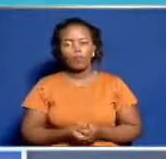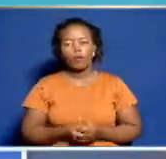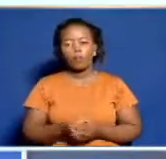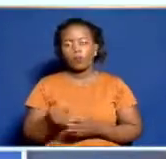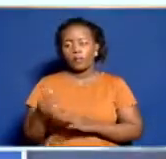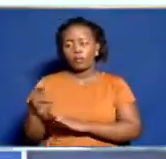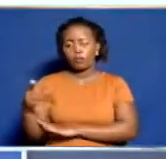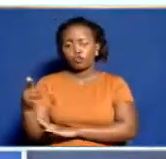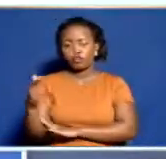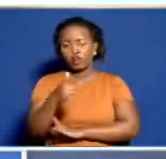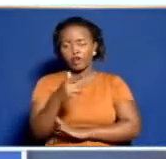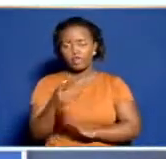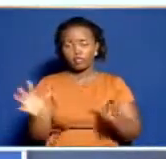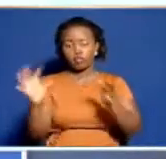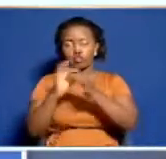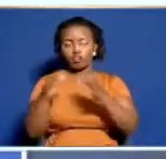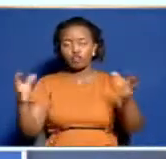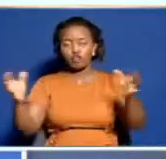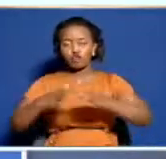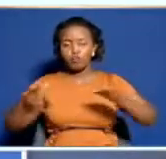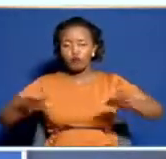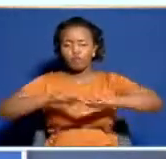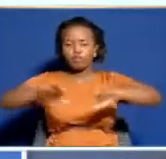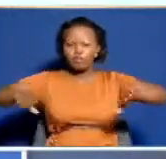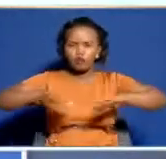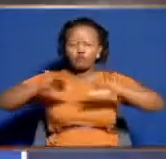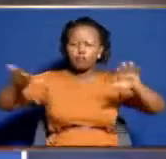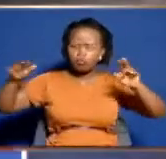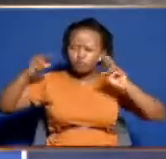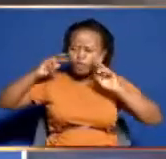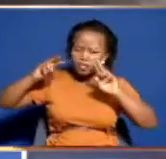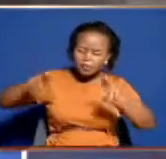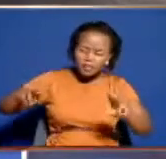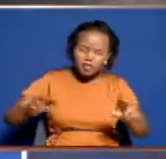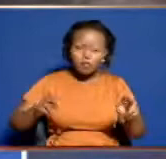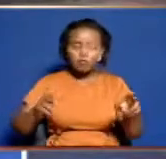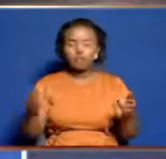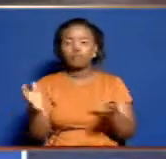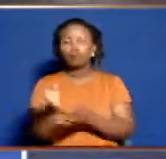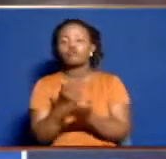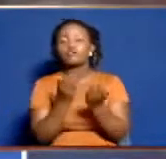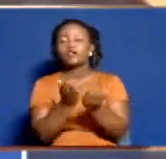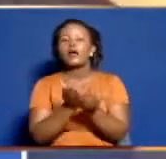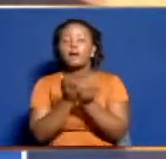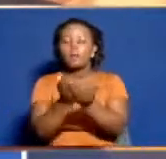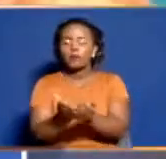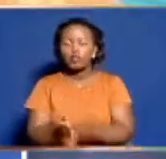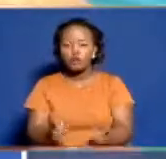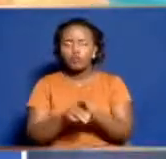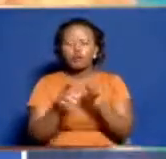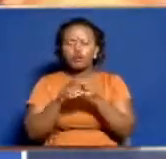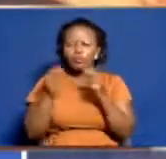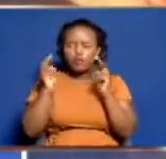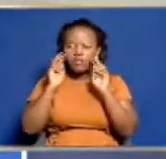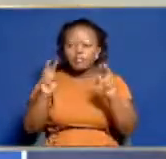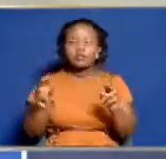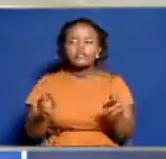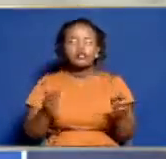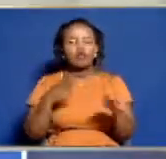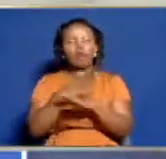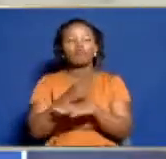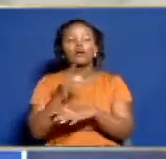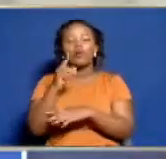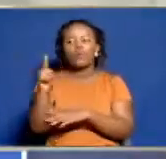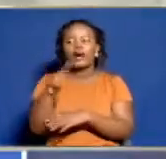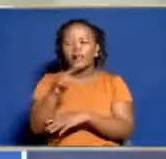Journalists joined the team of divers to witness the underwater cleanup from the boat. Sergeant Bocha said they managed to see hundreds of turtles underwater